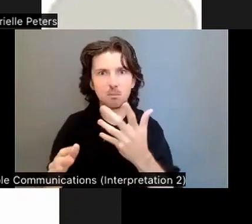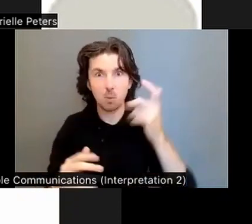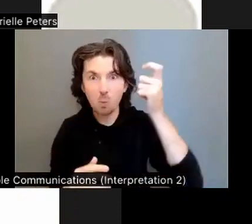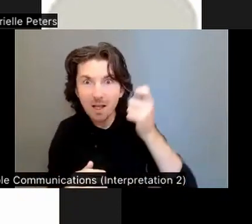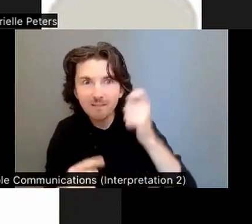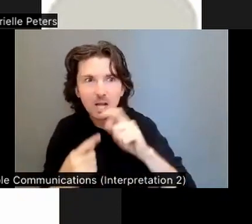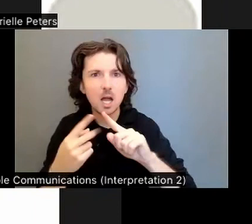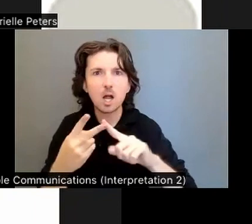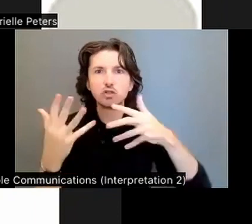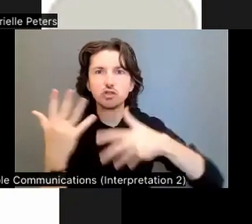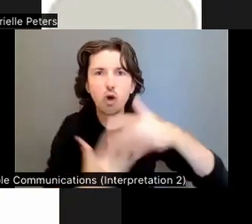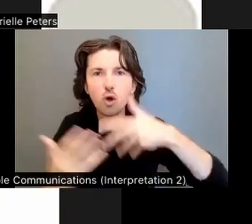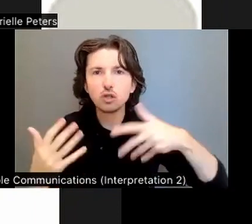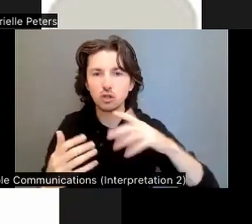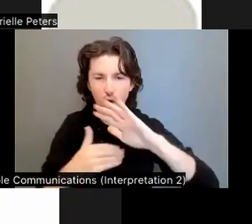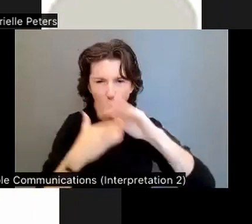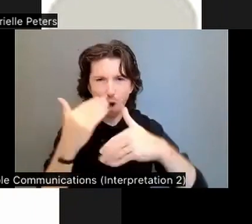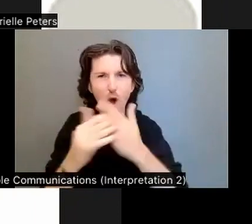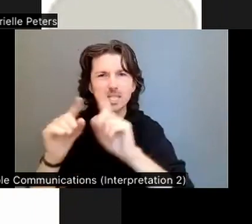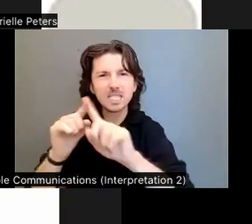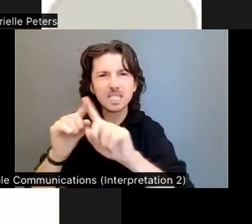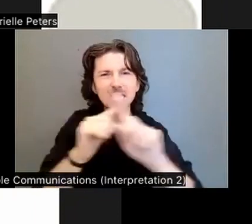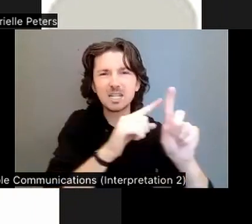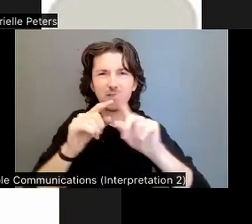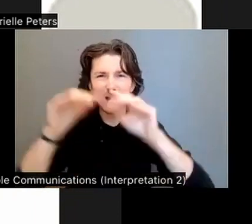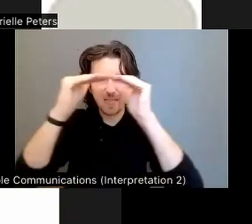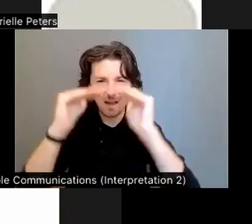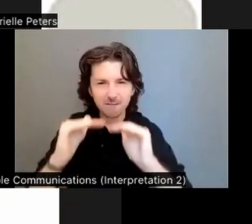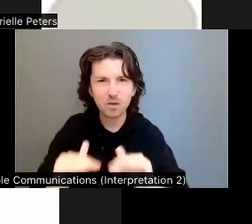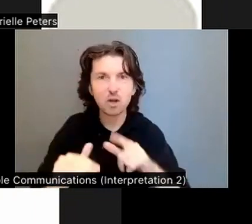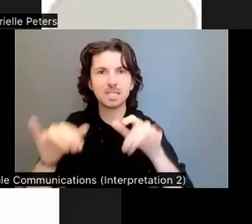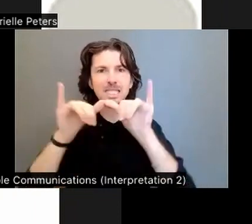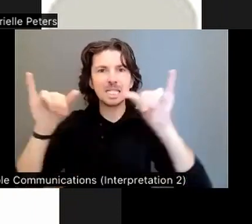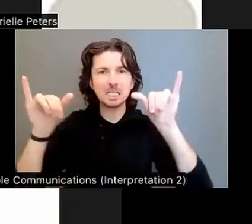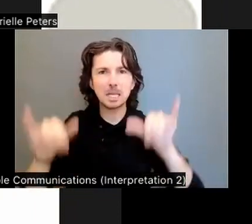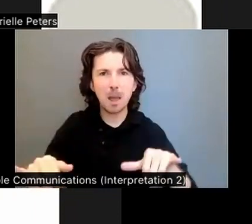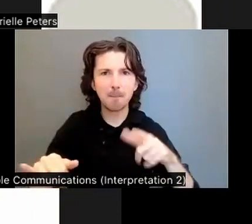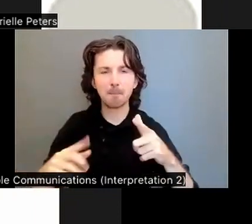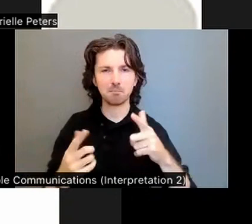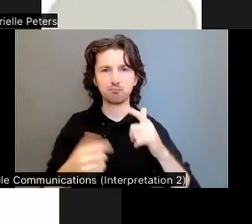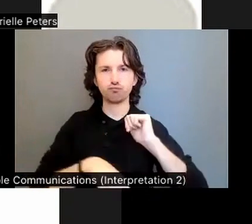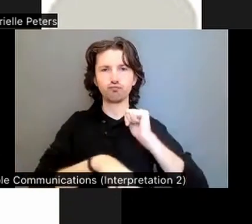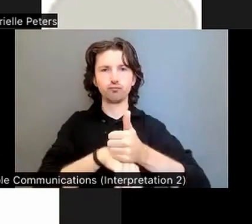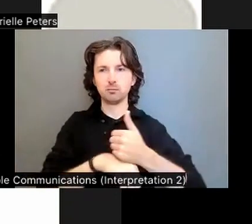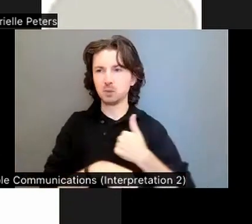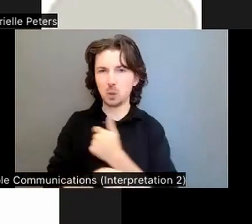social systems, all of the systems of care that we have and that we need in order